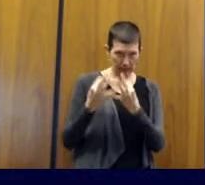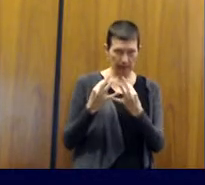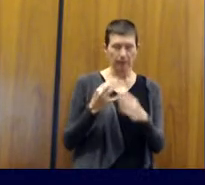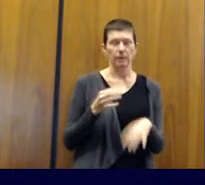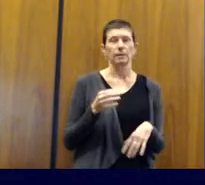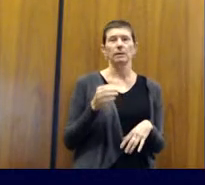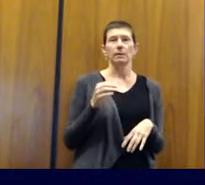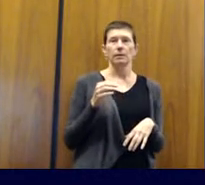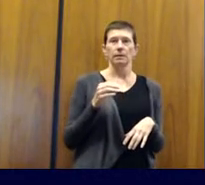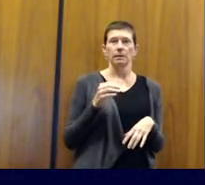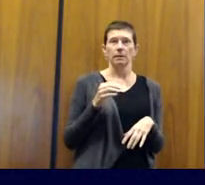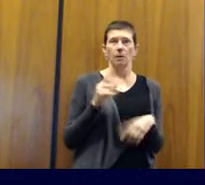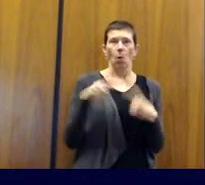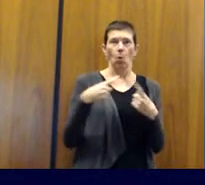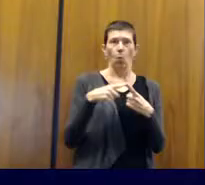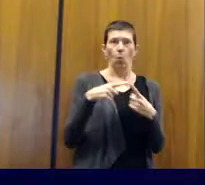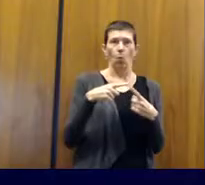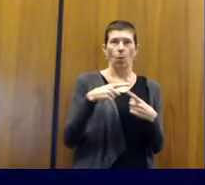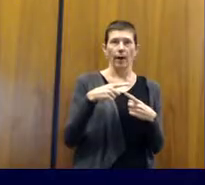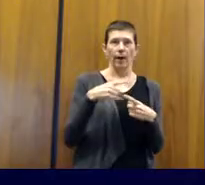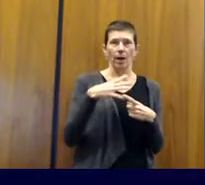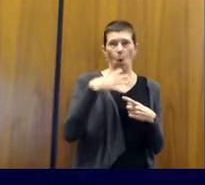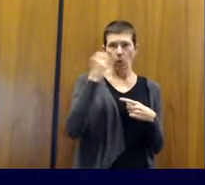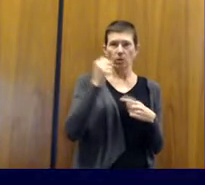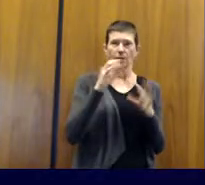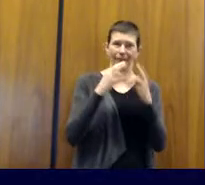is when an older family parent